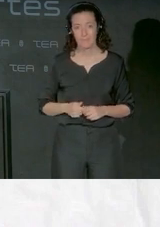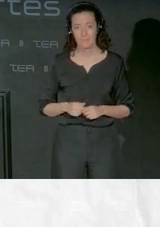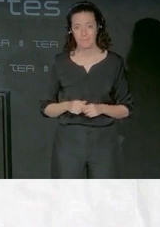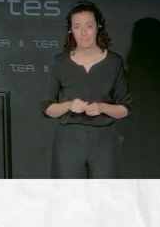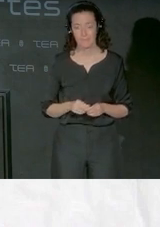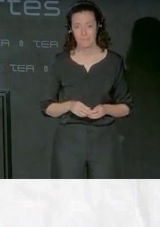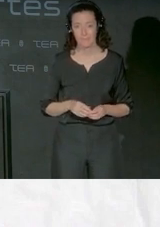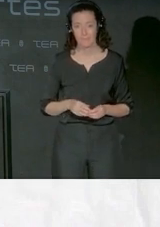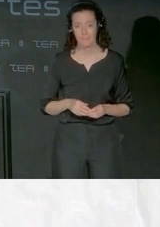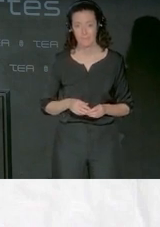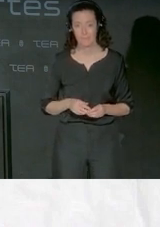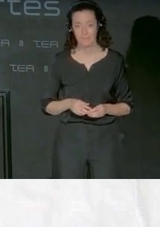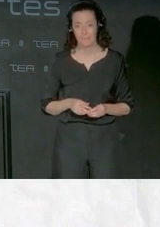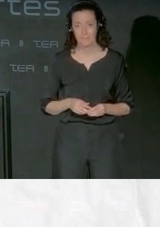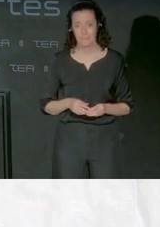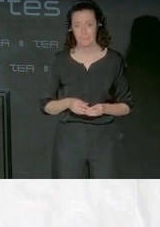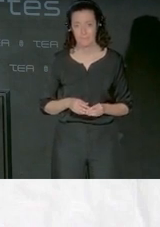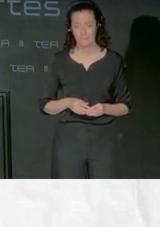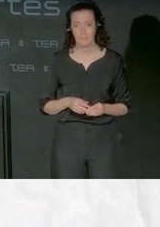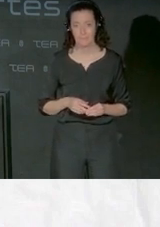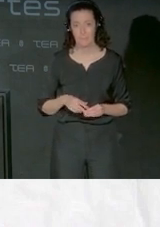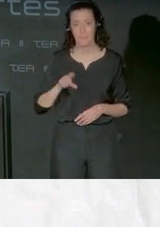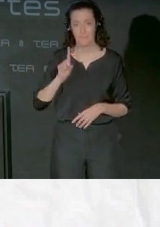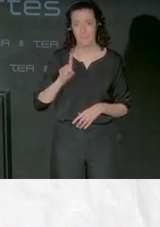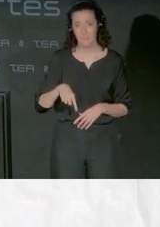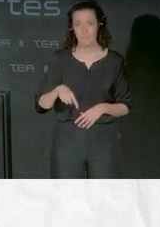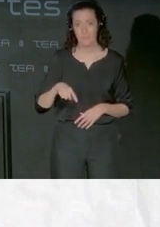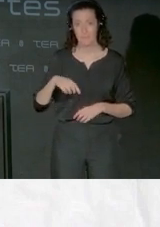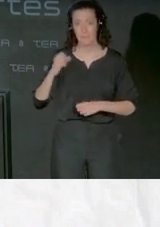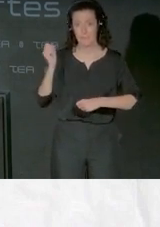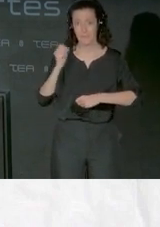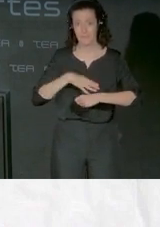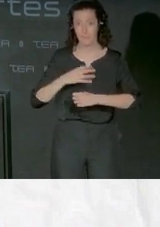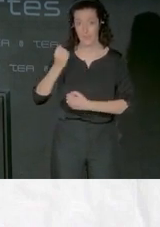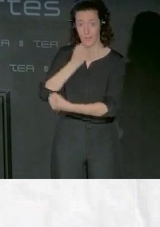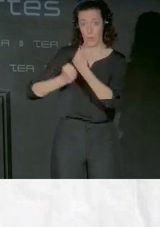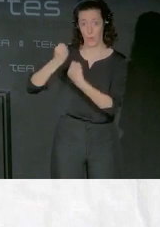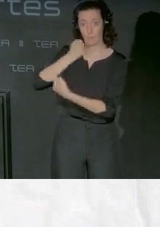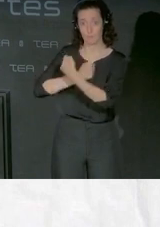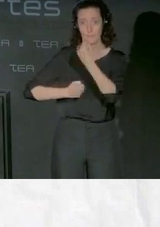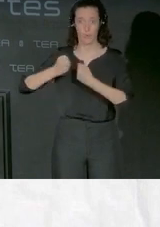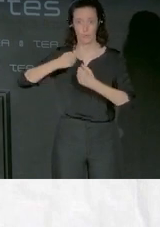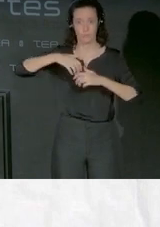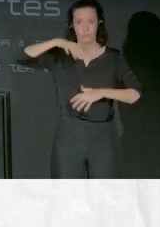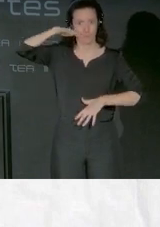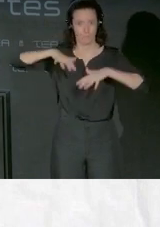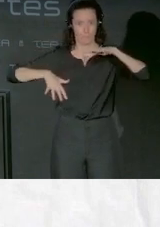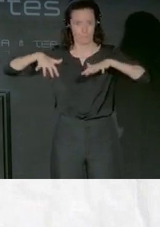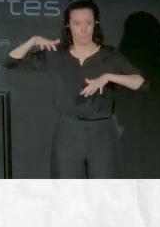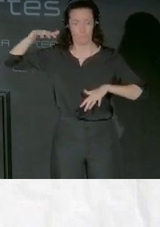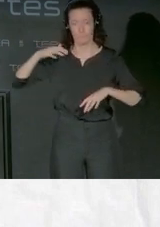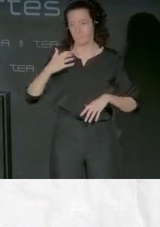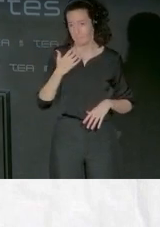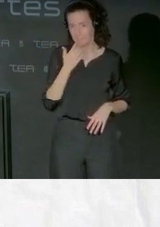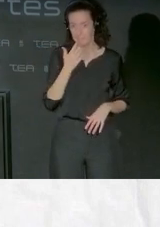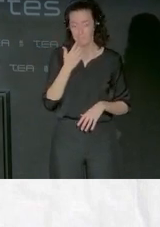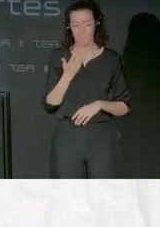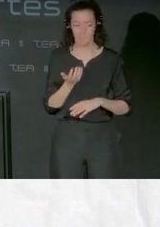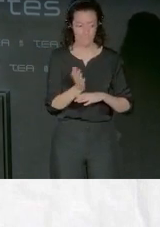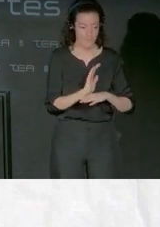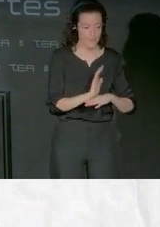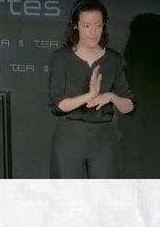revenues, the market revenues between the sectors. So if we look at cinema, video games and news media,